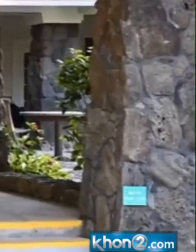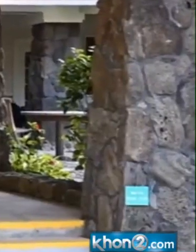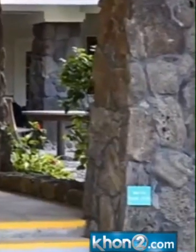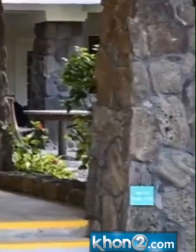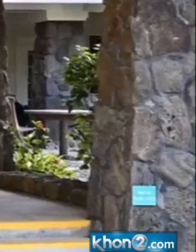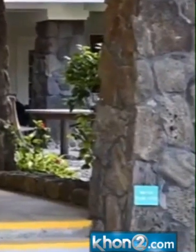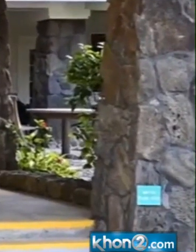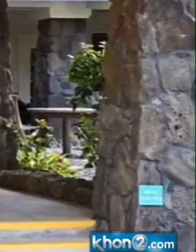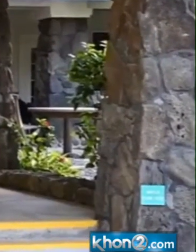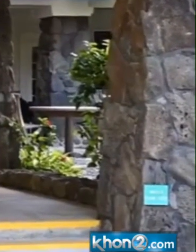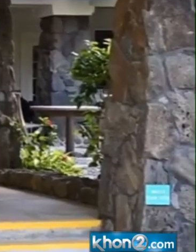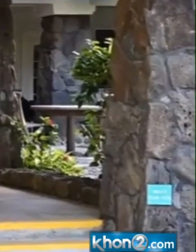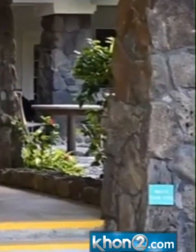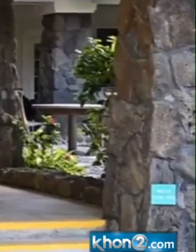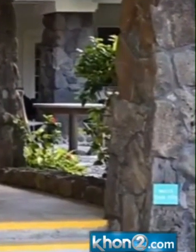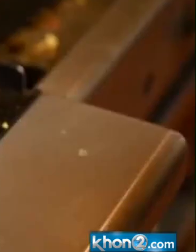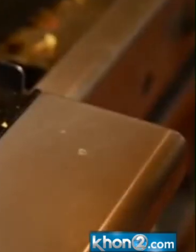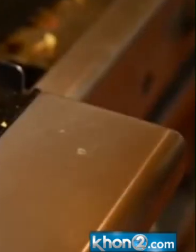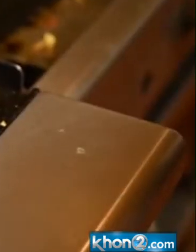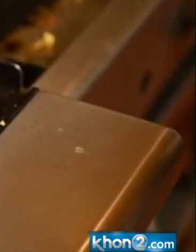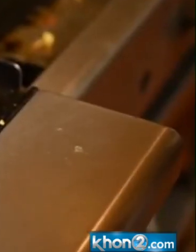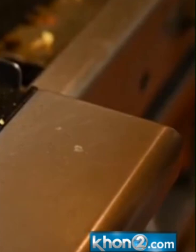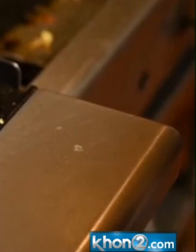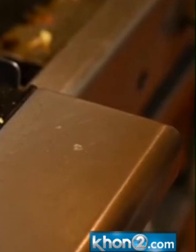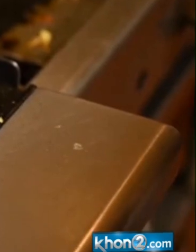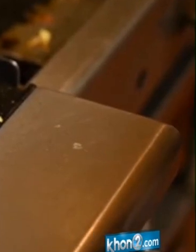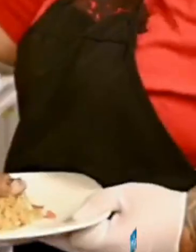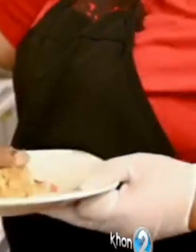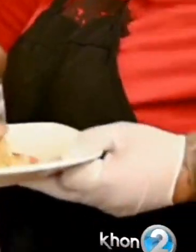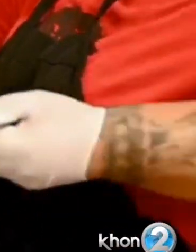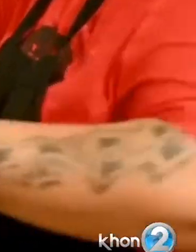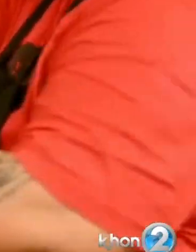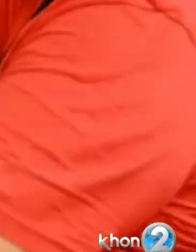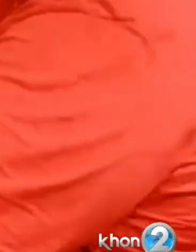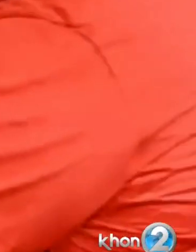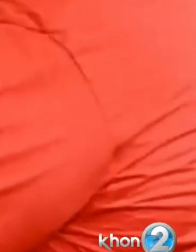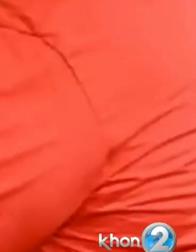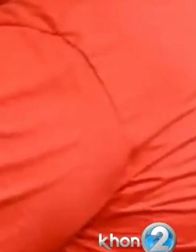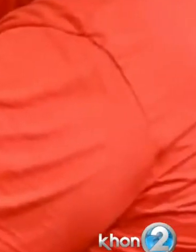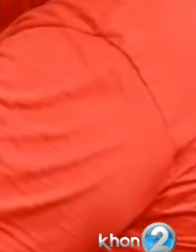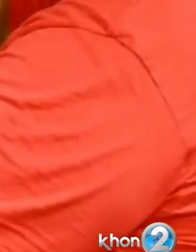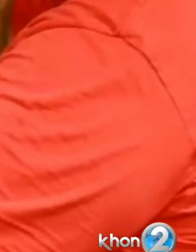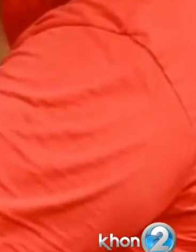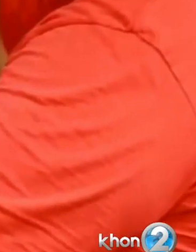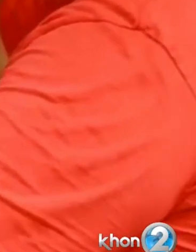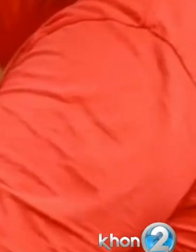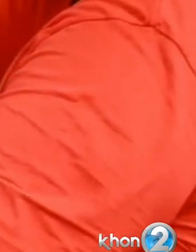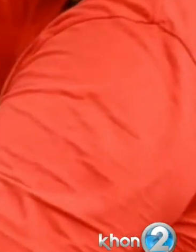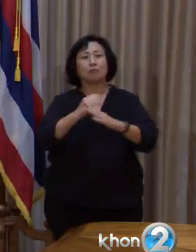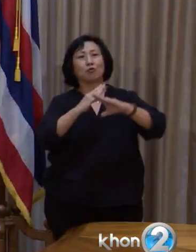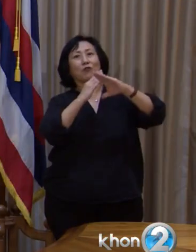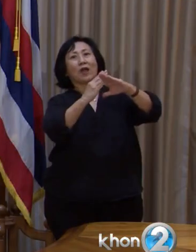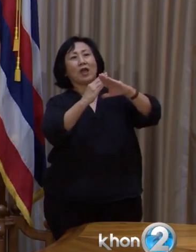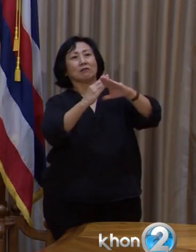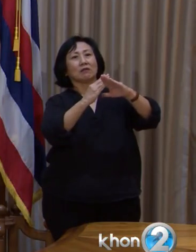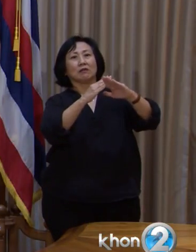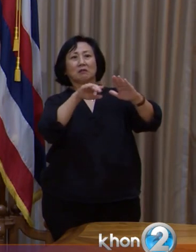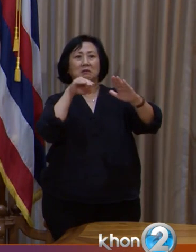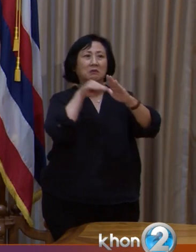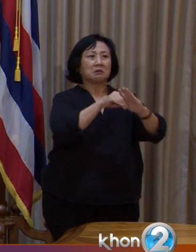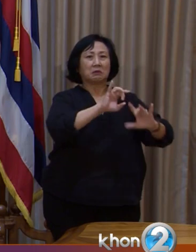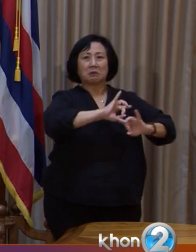Wyoli Kitchen and Bake Shop's mission is to provide training to those who come out of substance abuse treatment or recent incarceration. We're able to